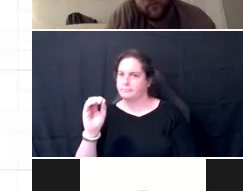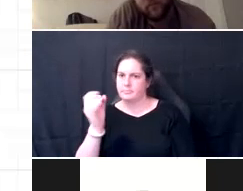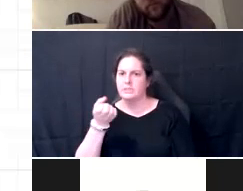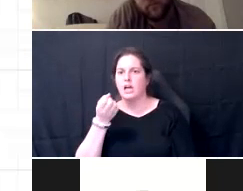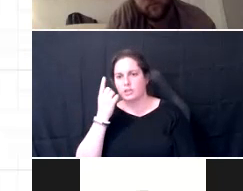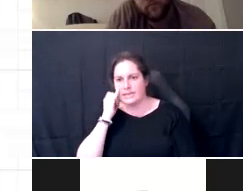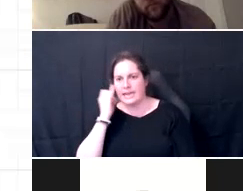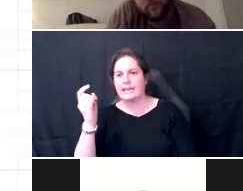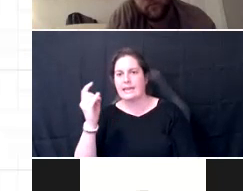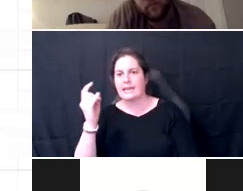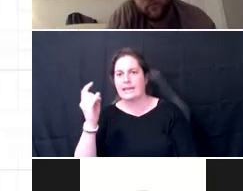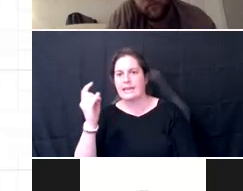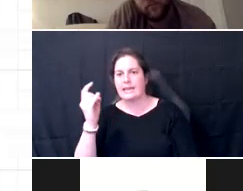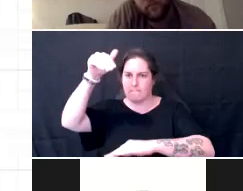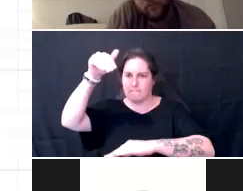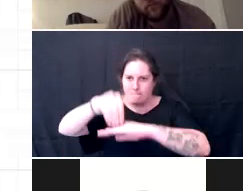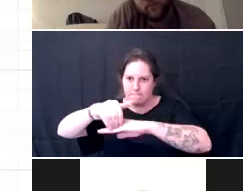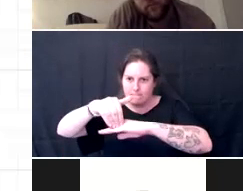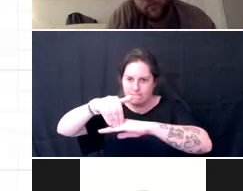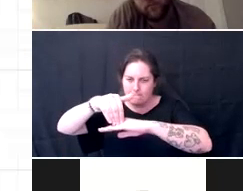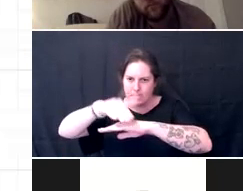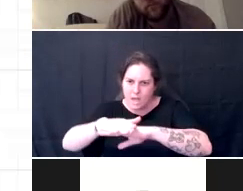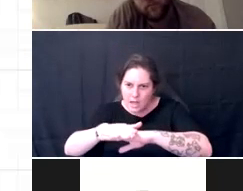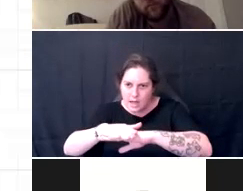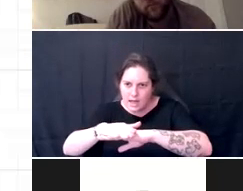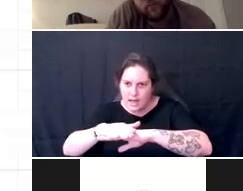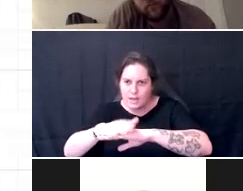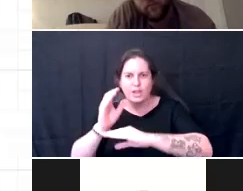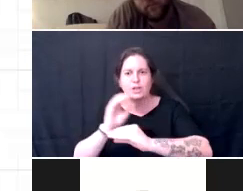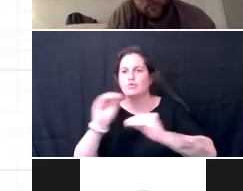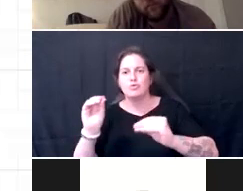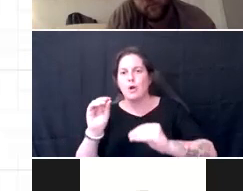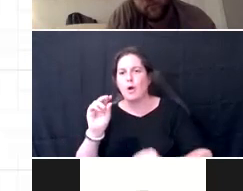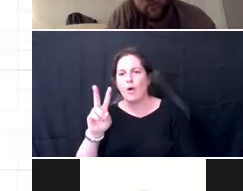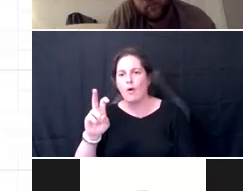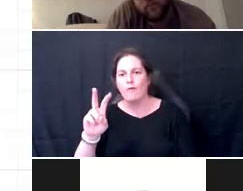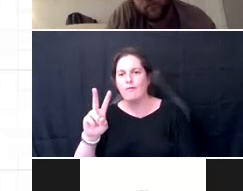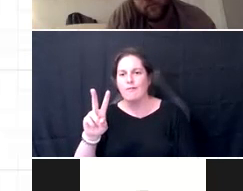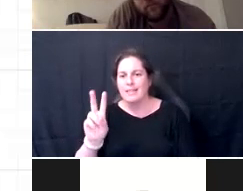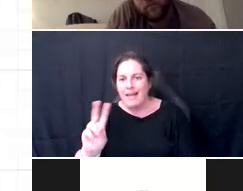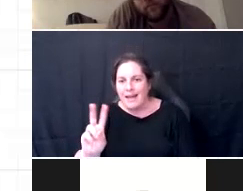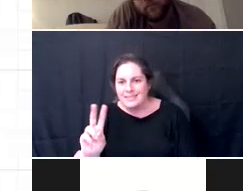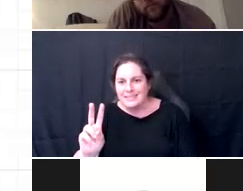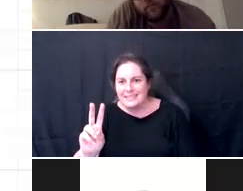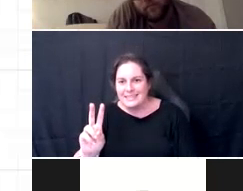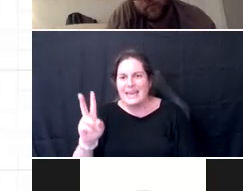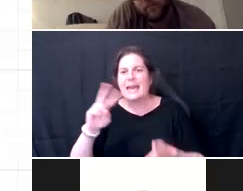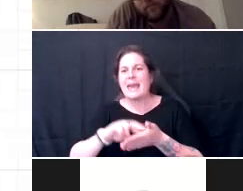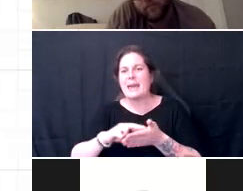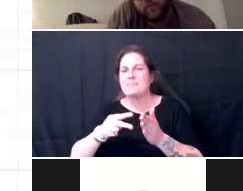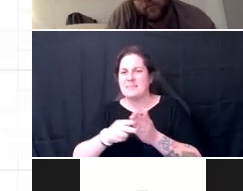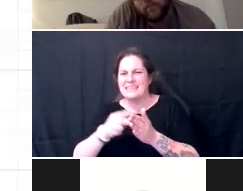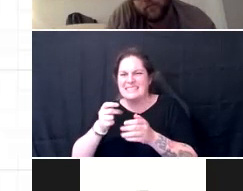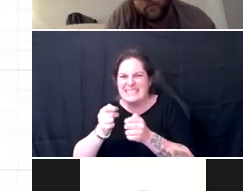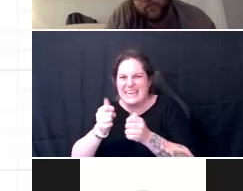flat. So when they ask you to find the final value, they're always talking about just before it